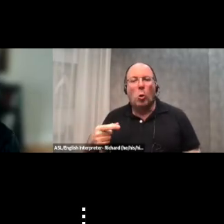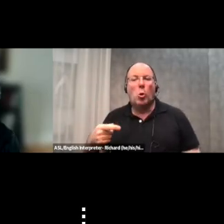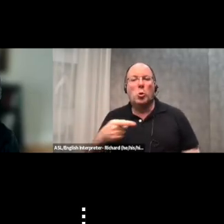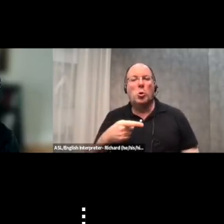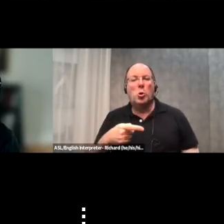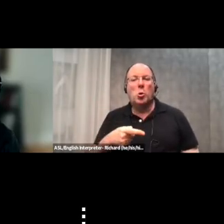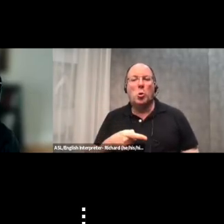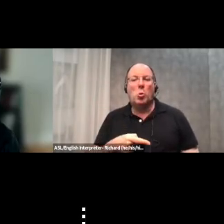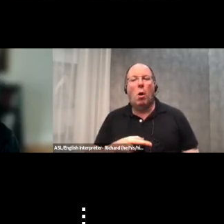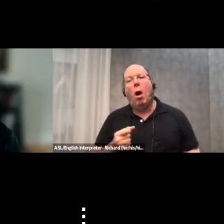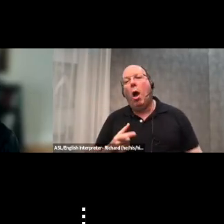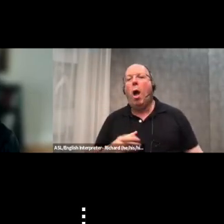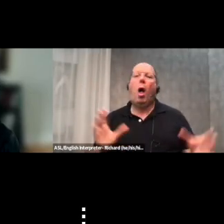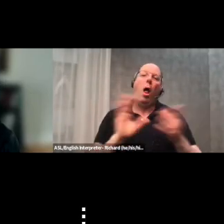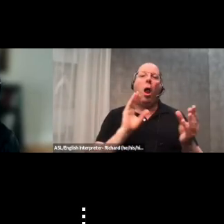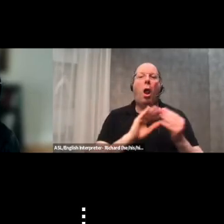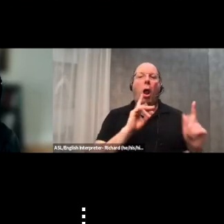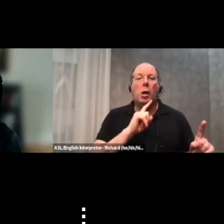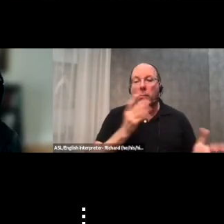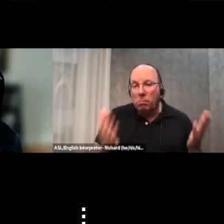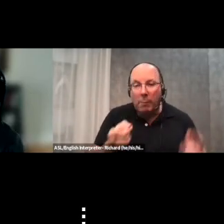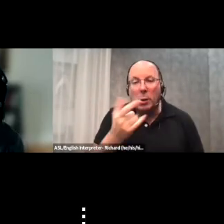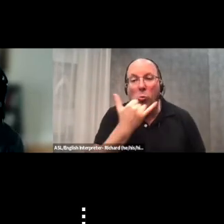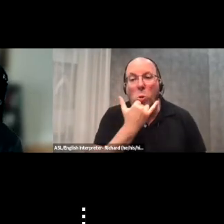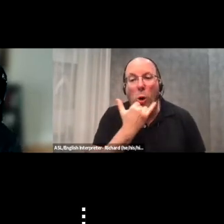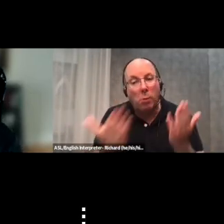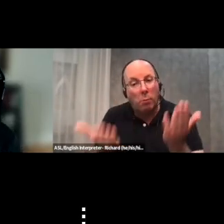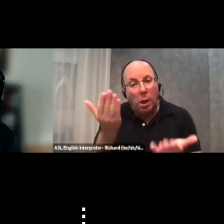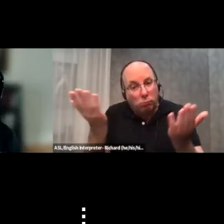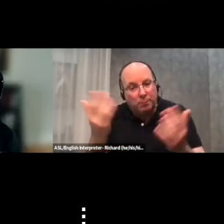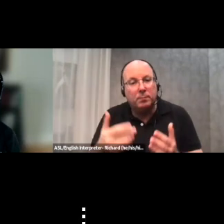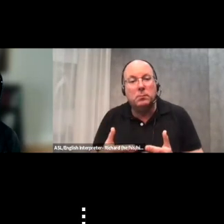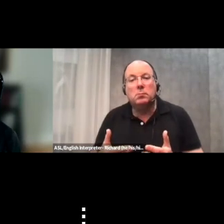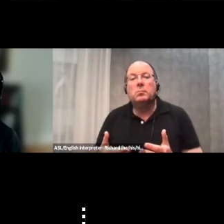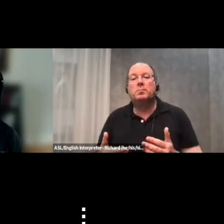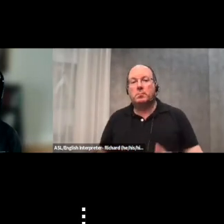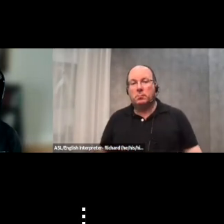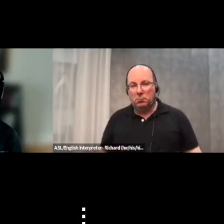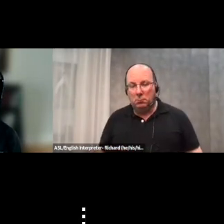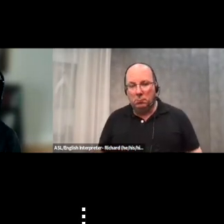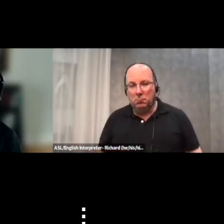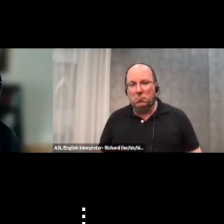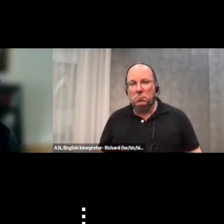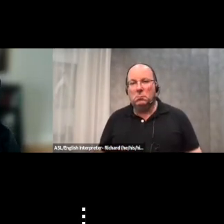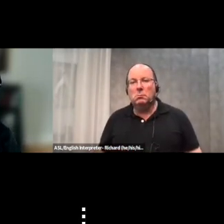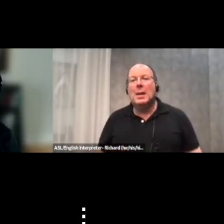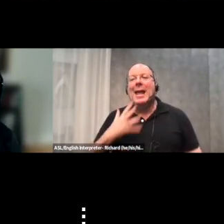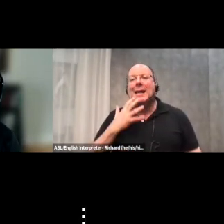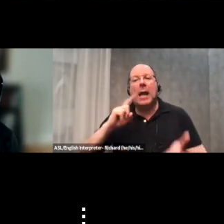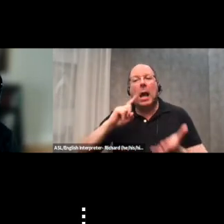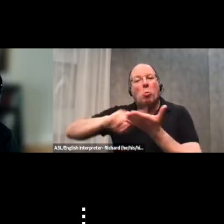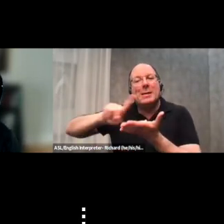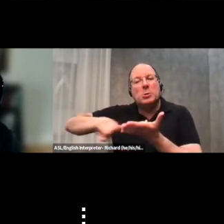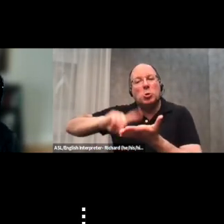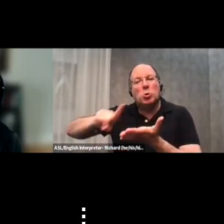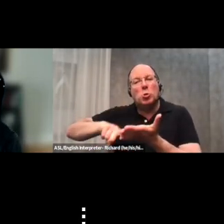give information that may be incorrect. There is some research on kink. First of all, I want to mention